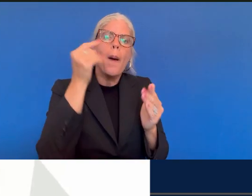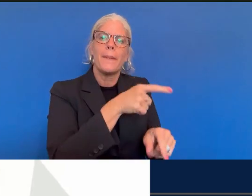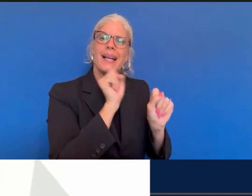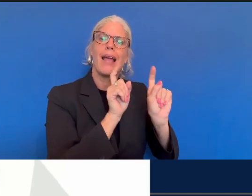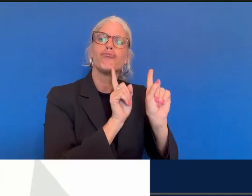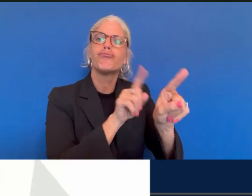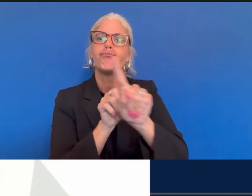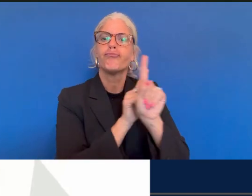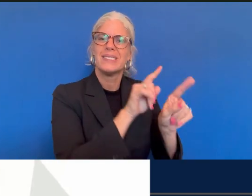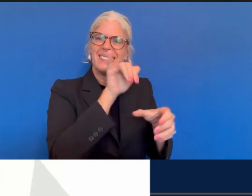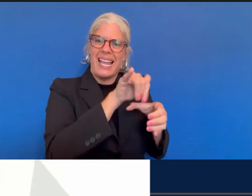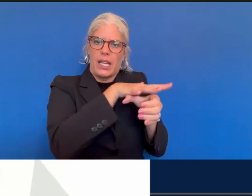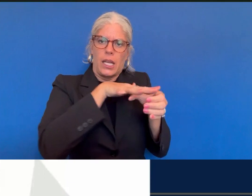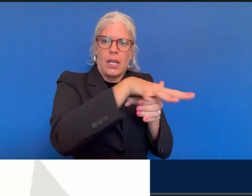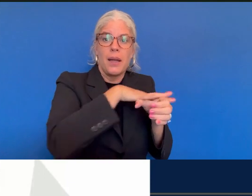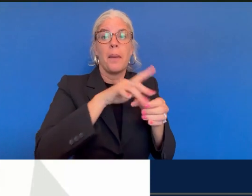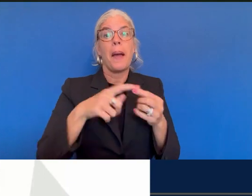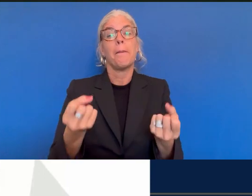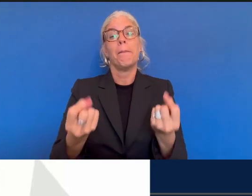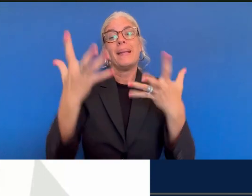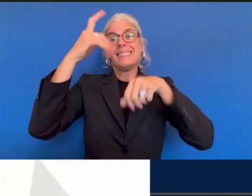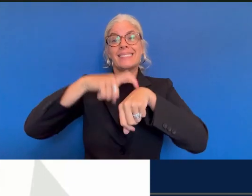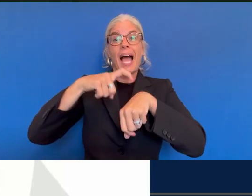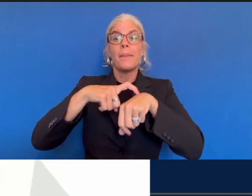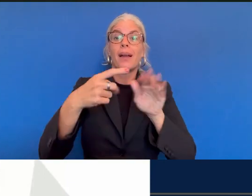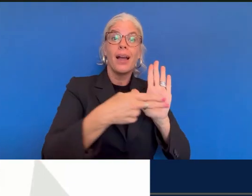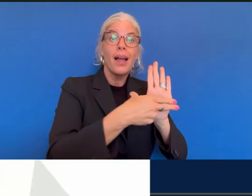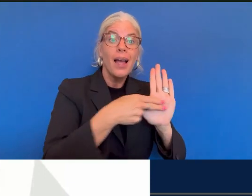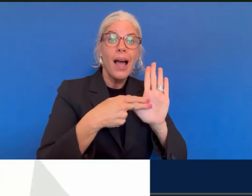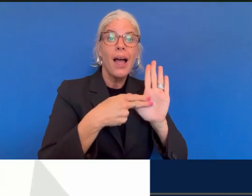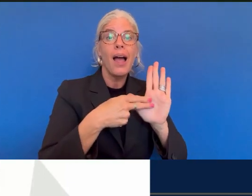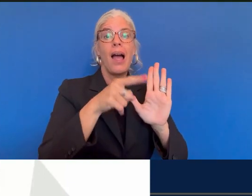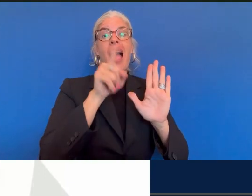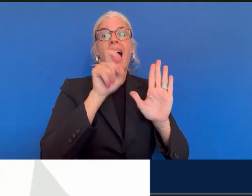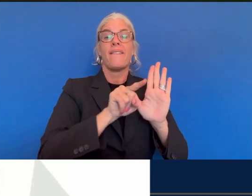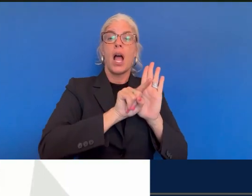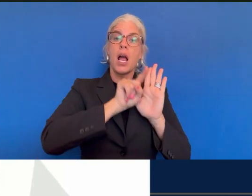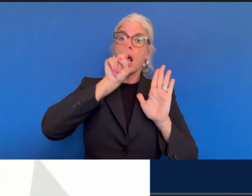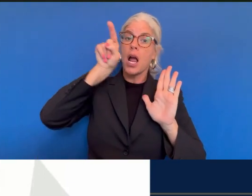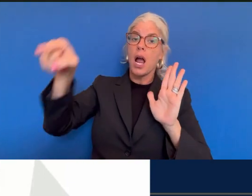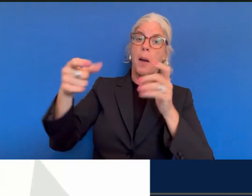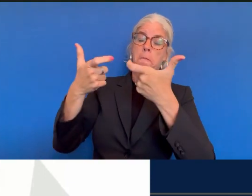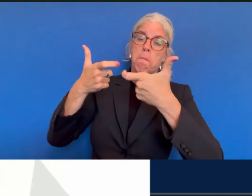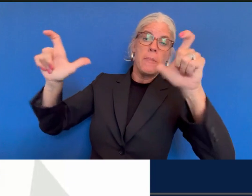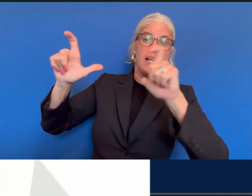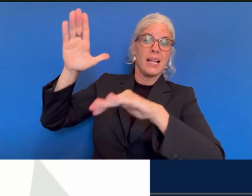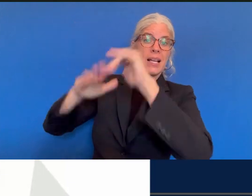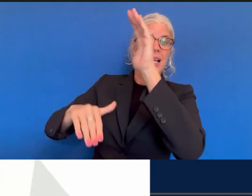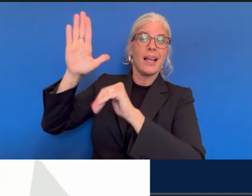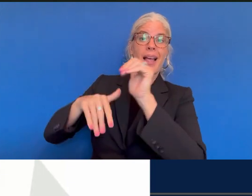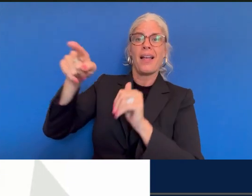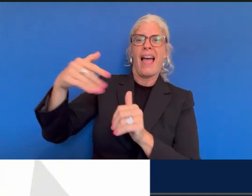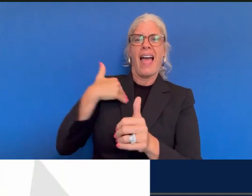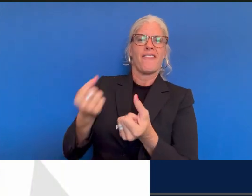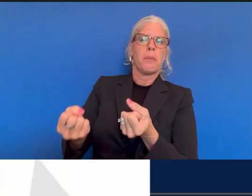home as the person lives. But a lot of times the diagnosis may need to be done at a major center where they have